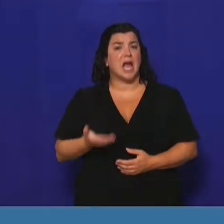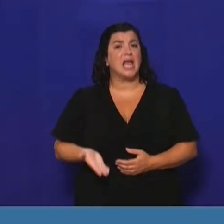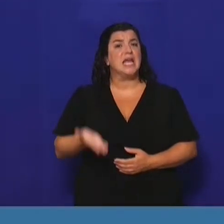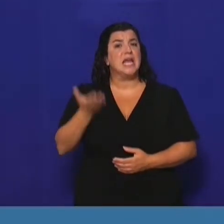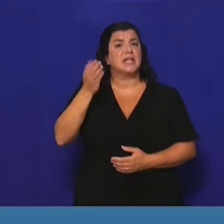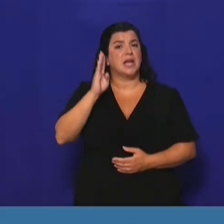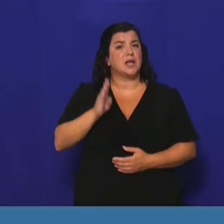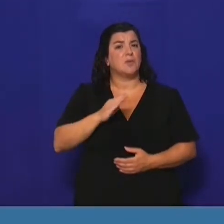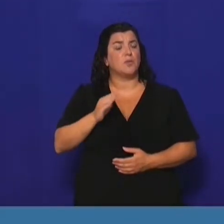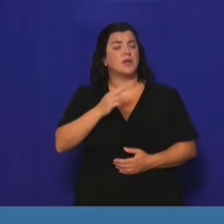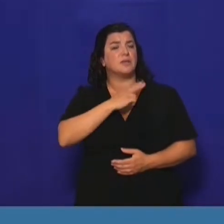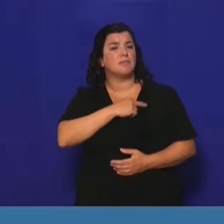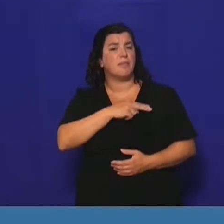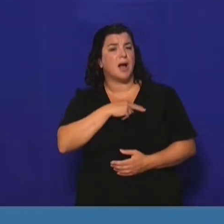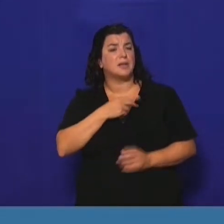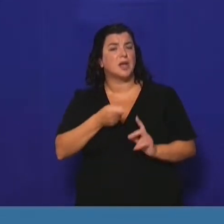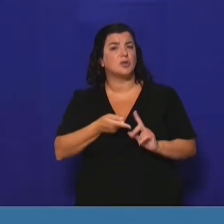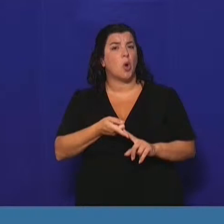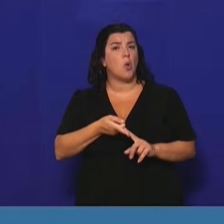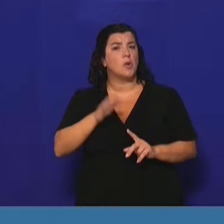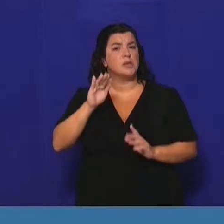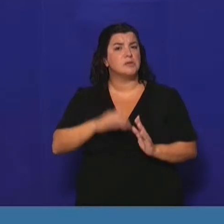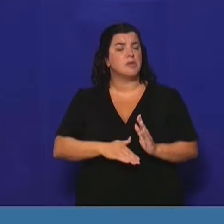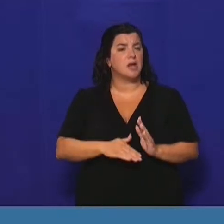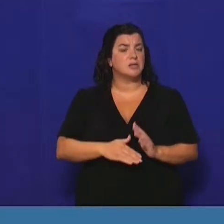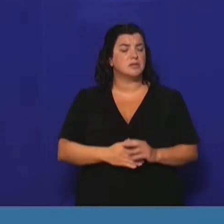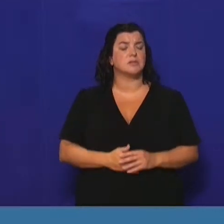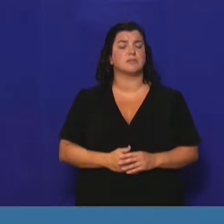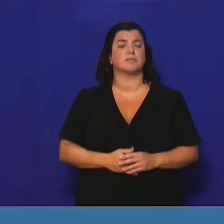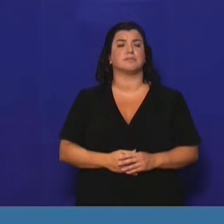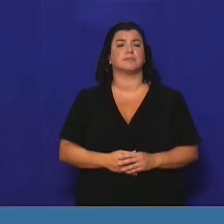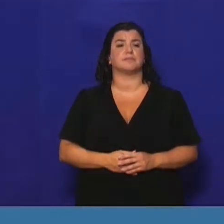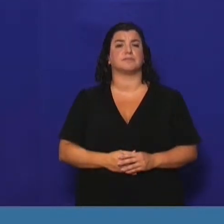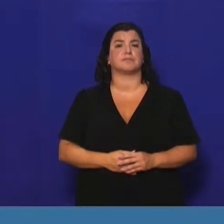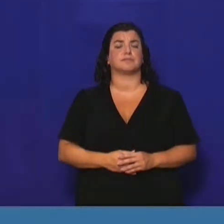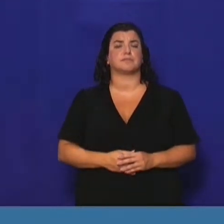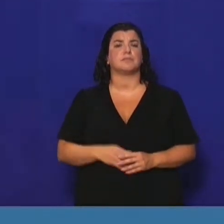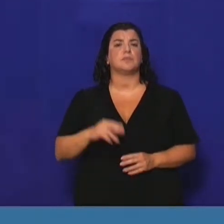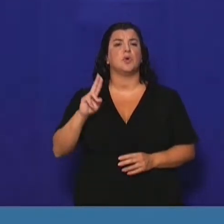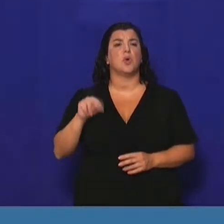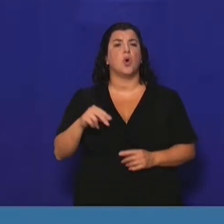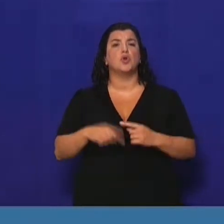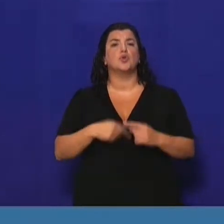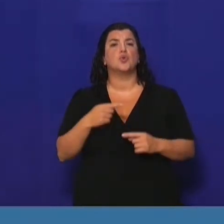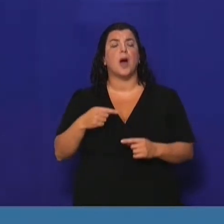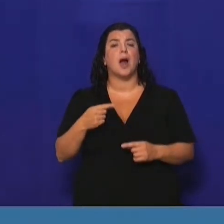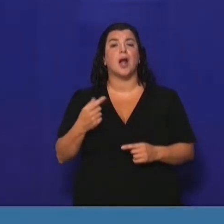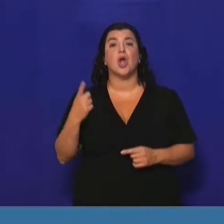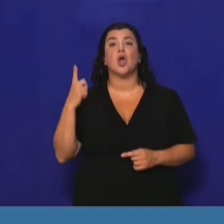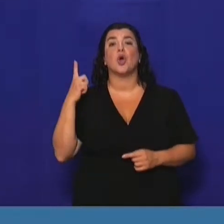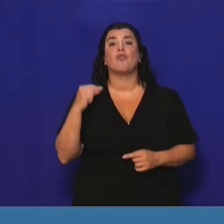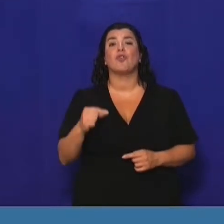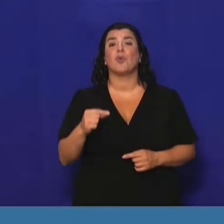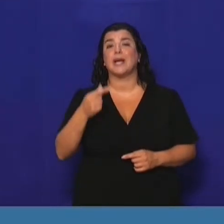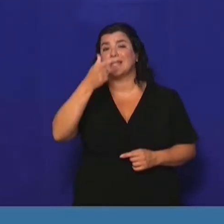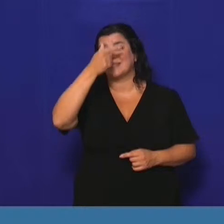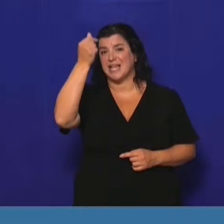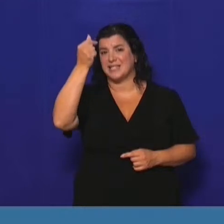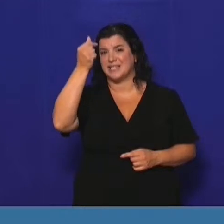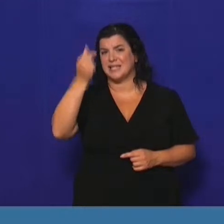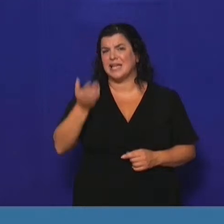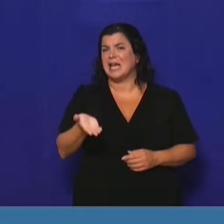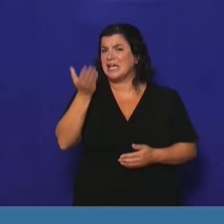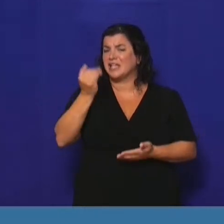t-tieni mistoqsija dwar rapid testing, test li jagħti riżultat f'50 minuti. Għandek iżjed informazzjoni dwar